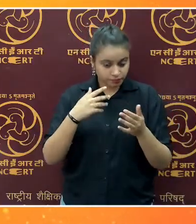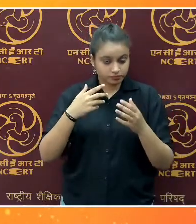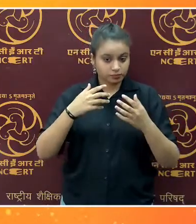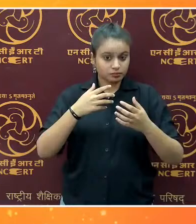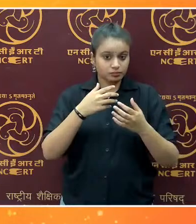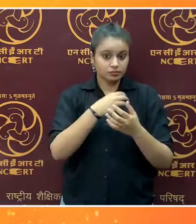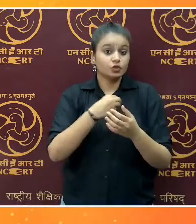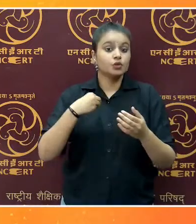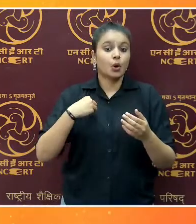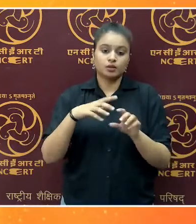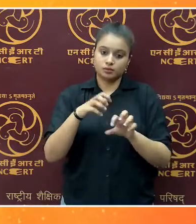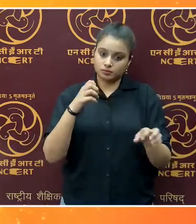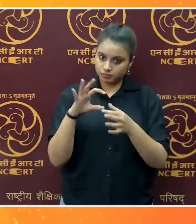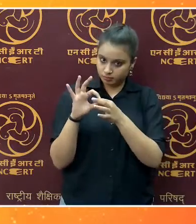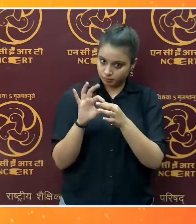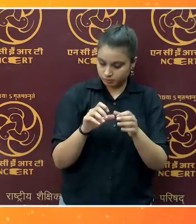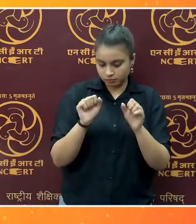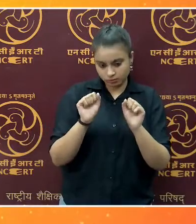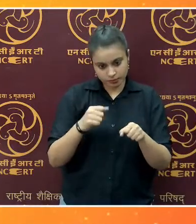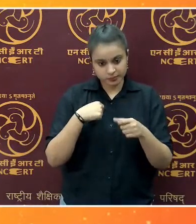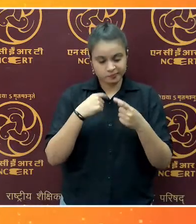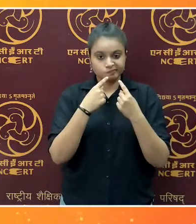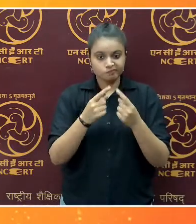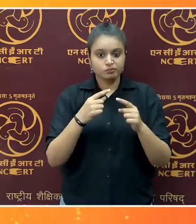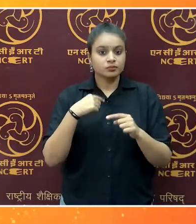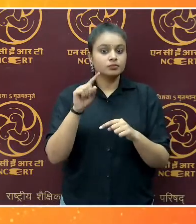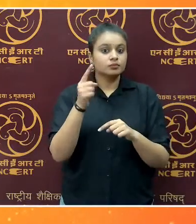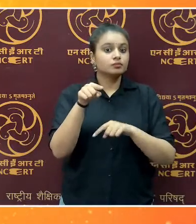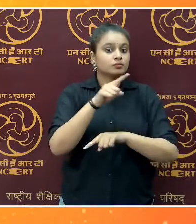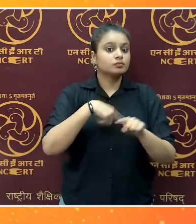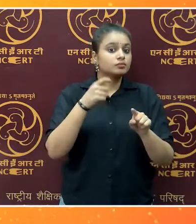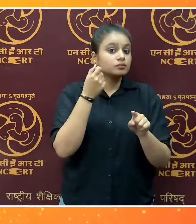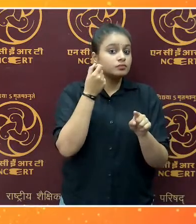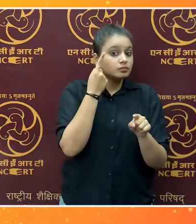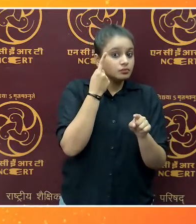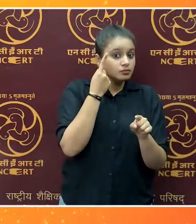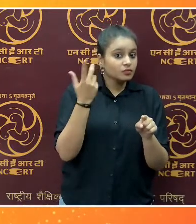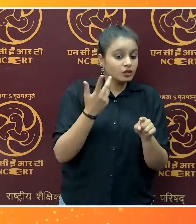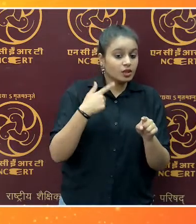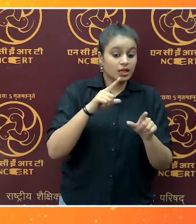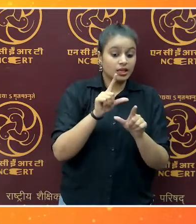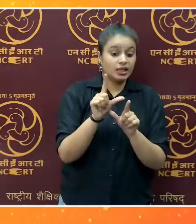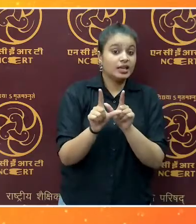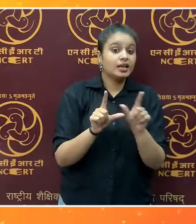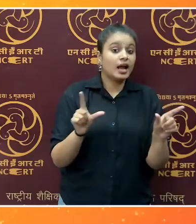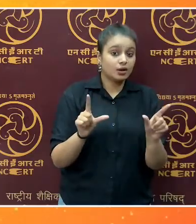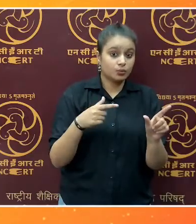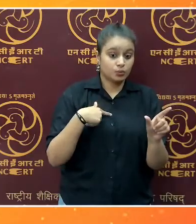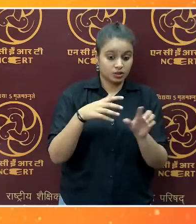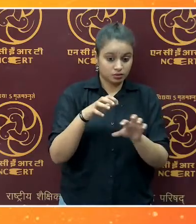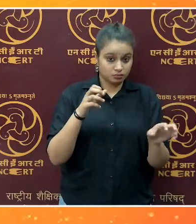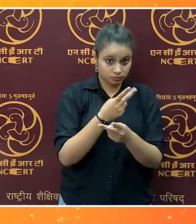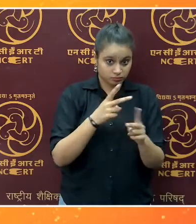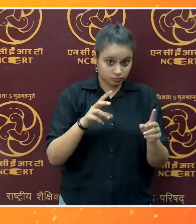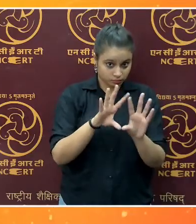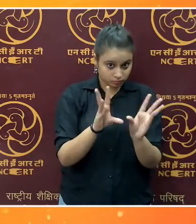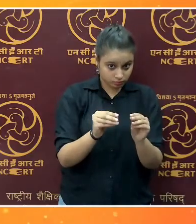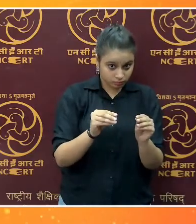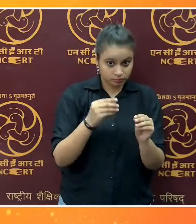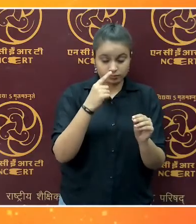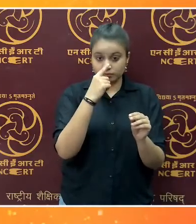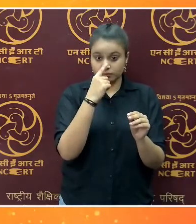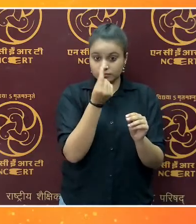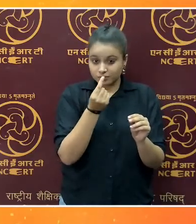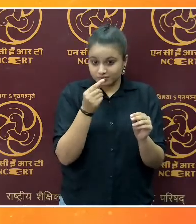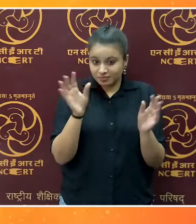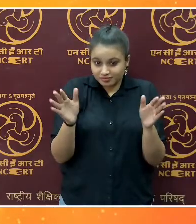doctor. And he says, but first you need to understand the language of parrots. Yeah. You don't